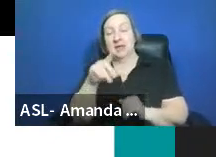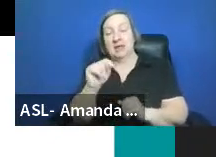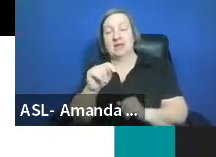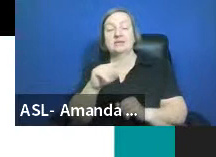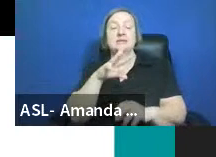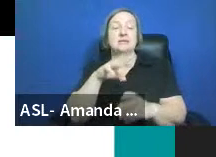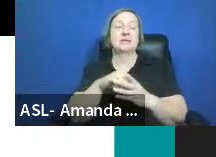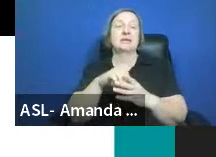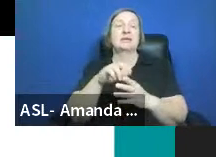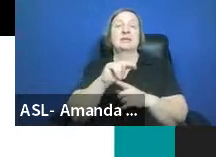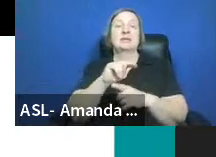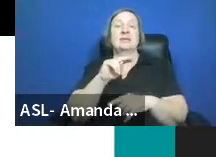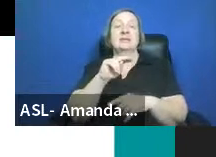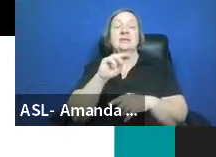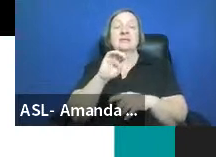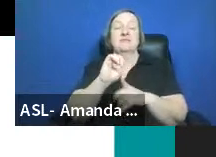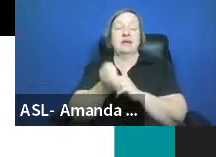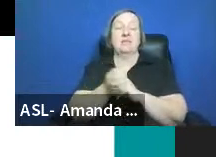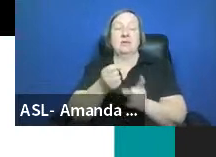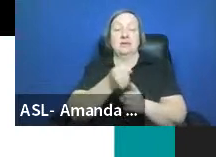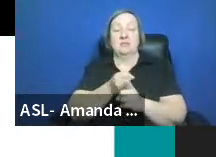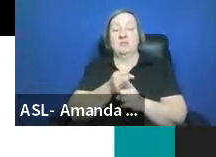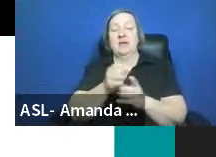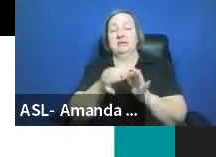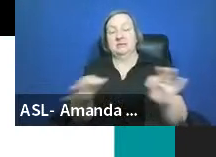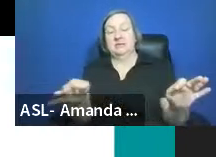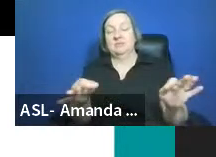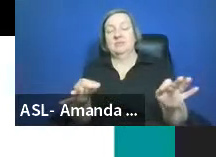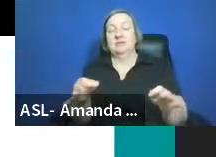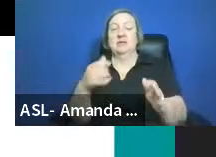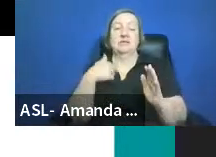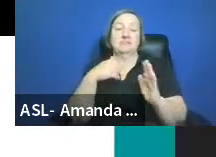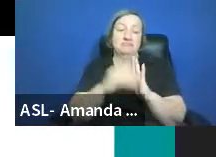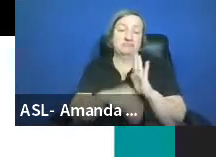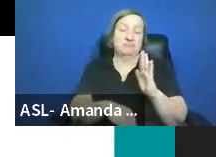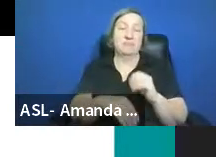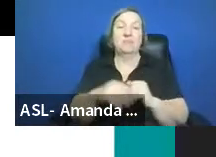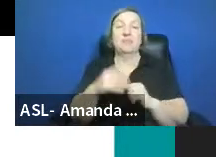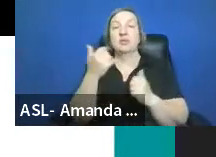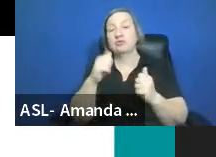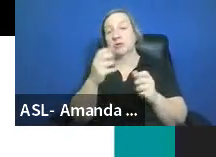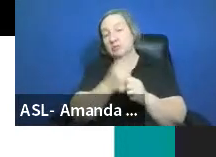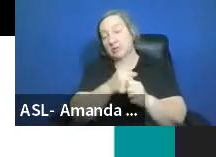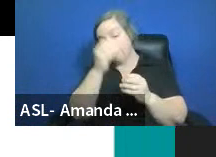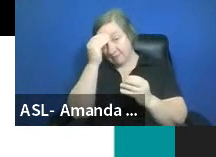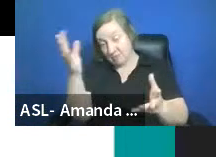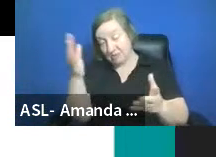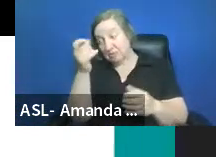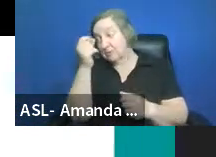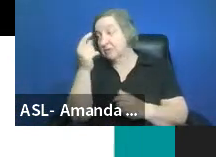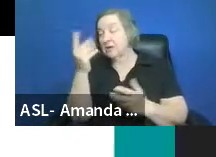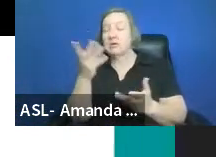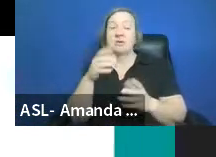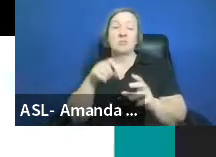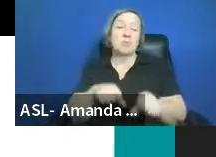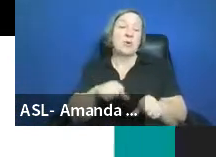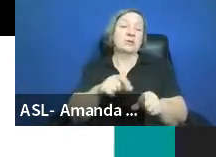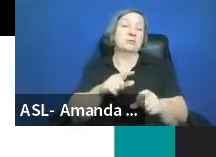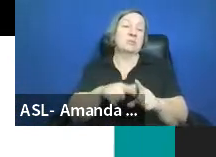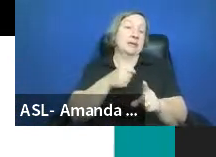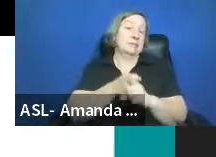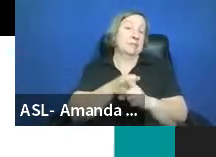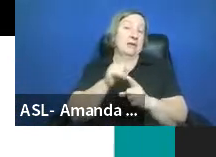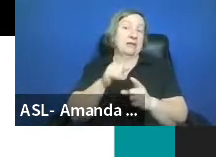that I mentioned. We're working towards getting the information, understanding the potential impacts of the program and how we